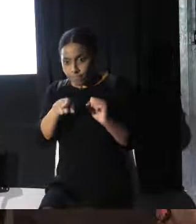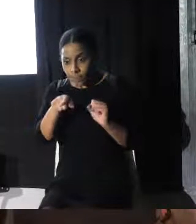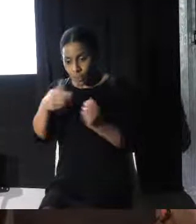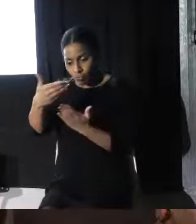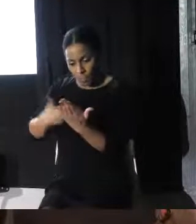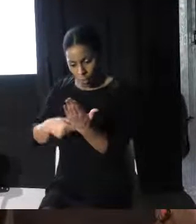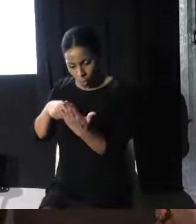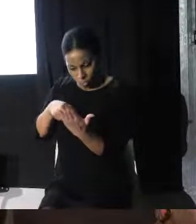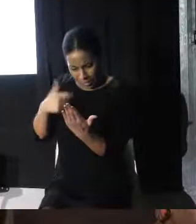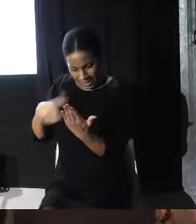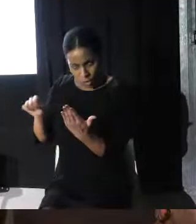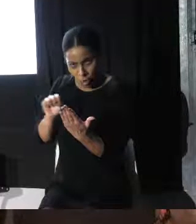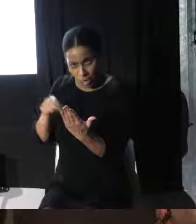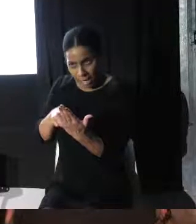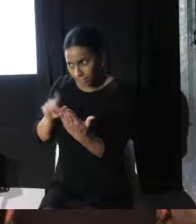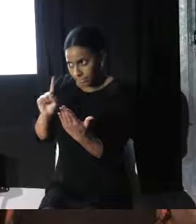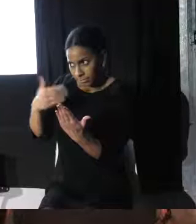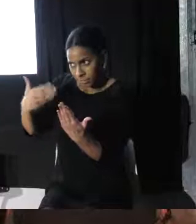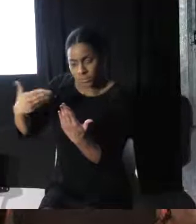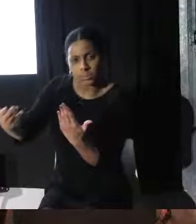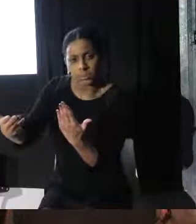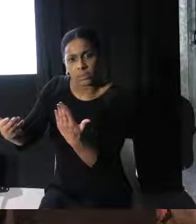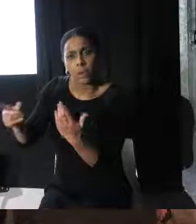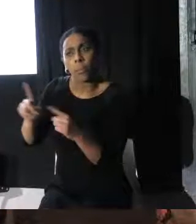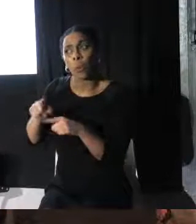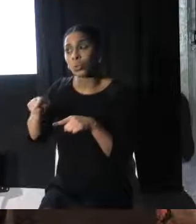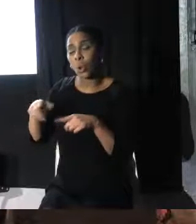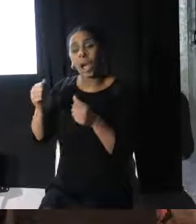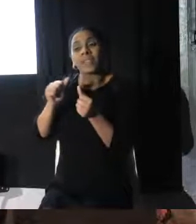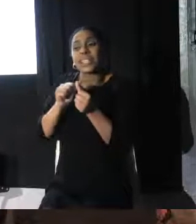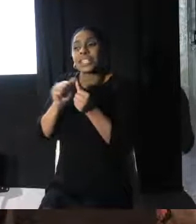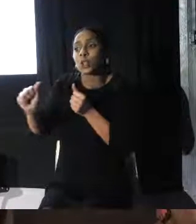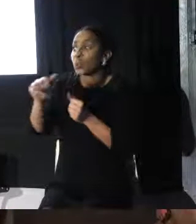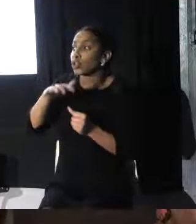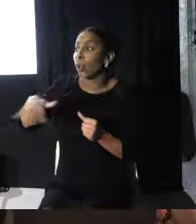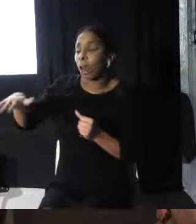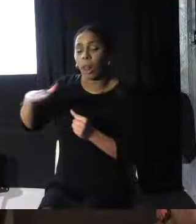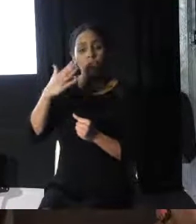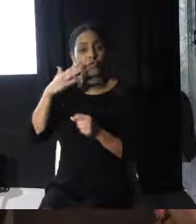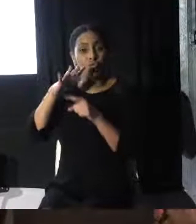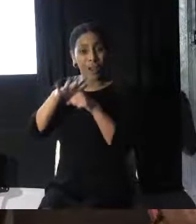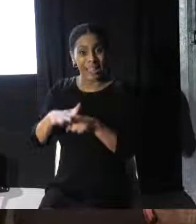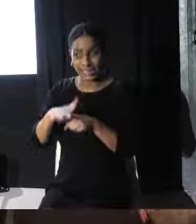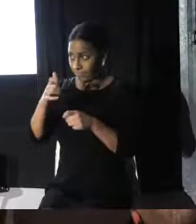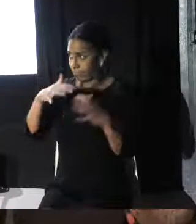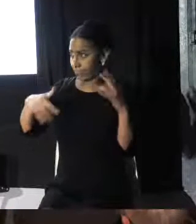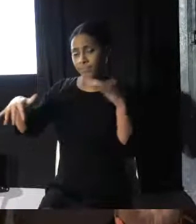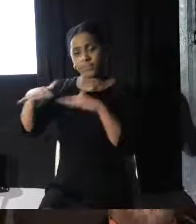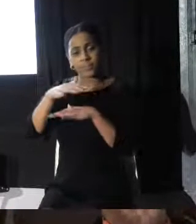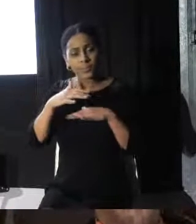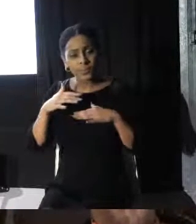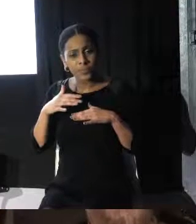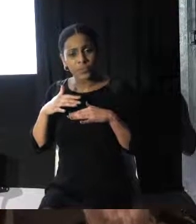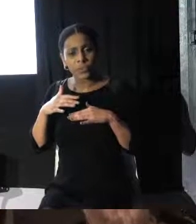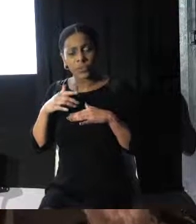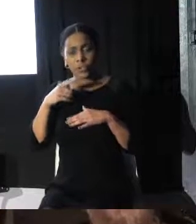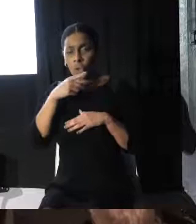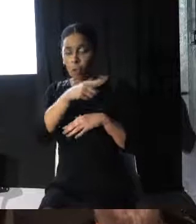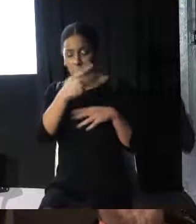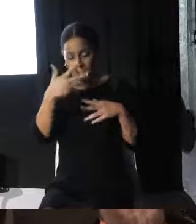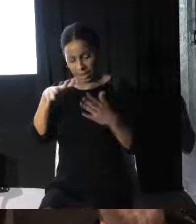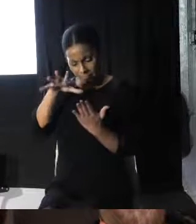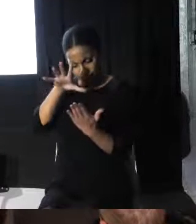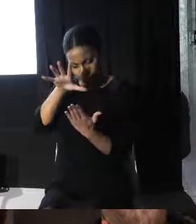course introduced the idea of institutional racism, that pointed out that the failures in the investigation